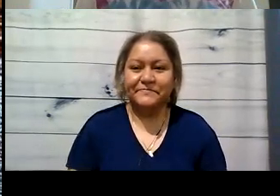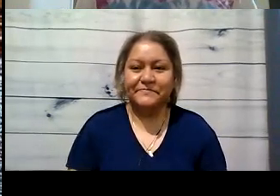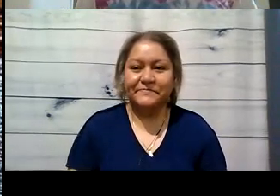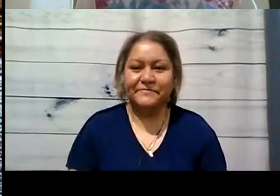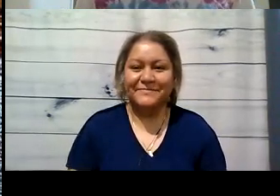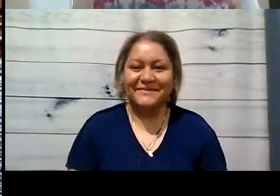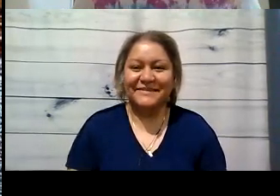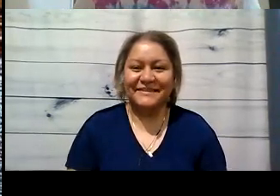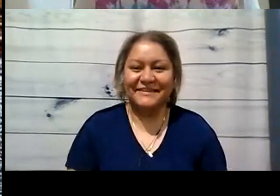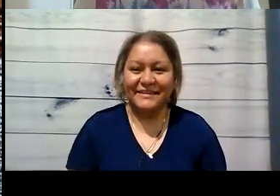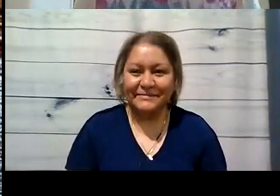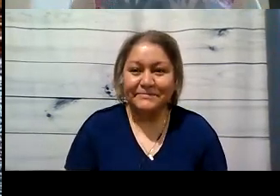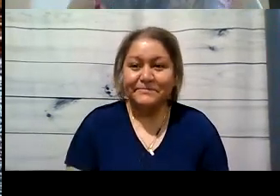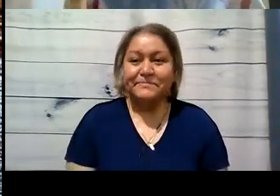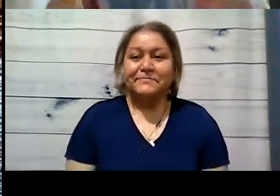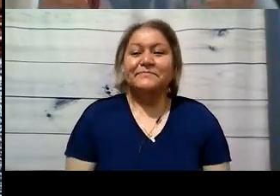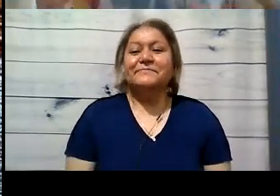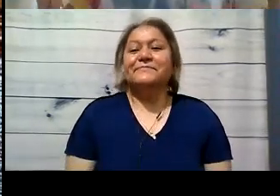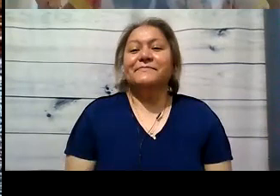One more time. Here we go.